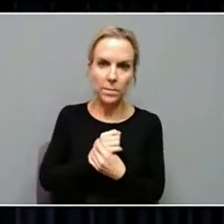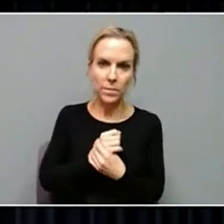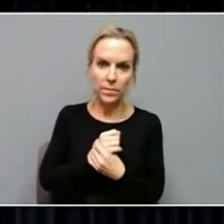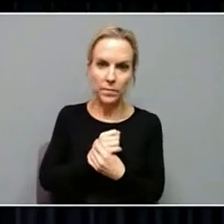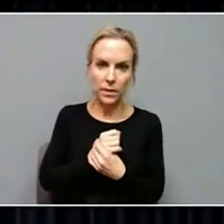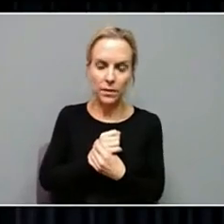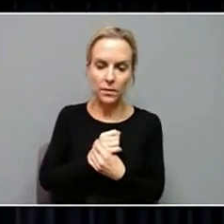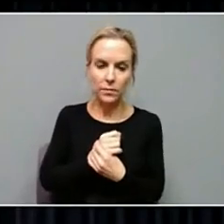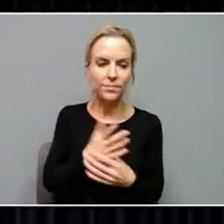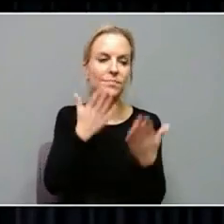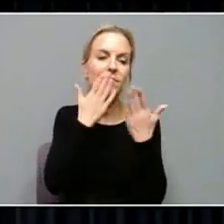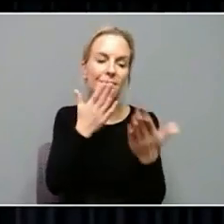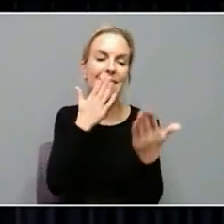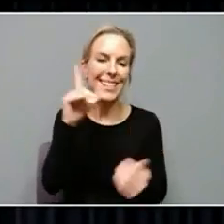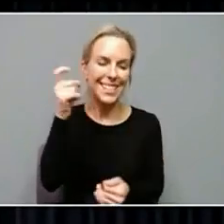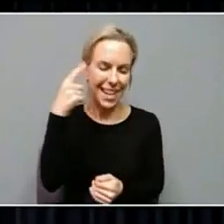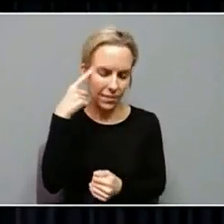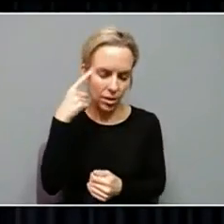Thank you, Governor.